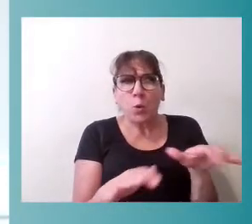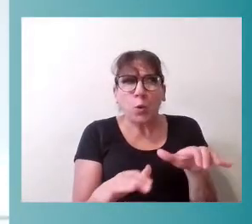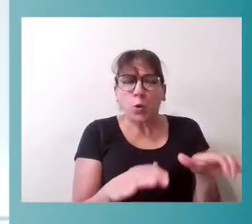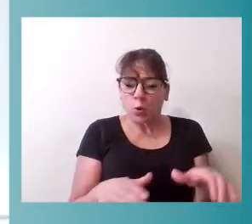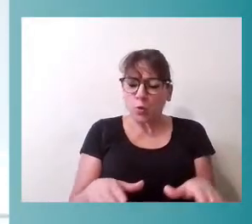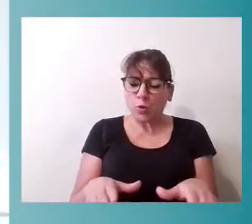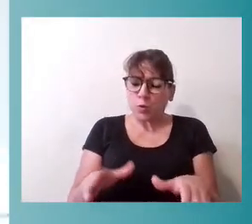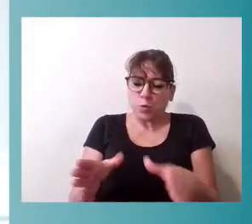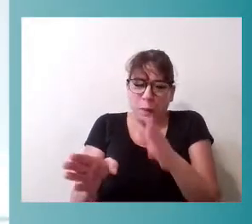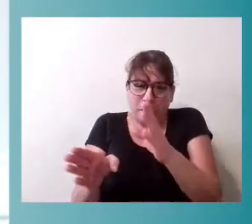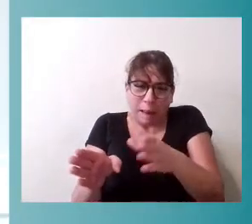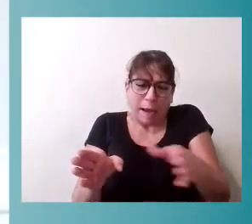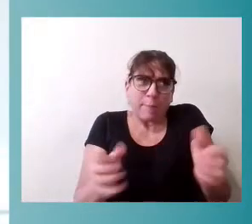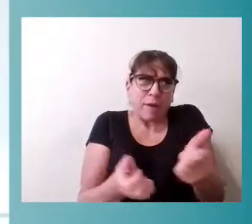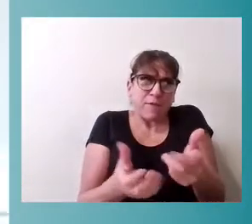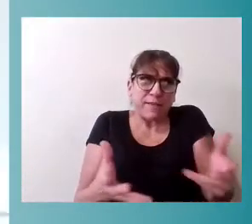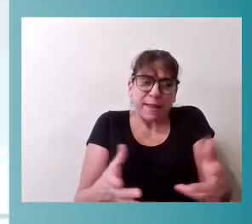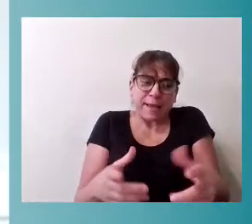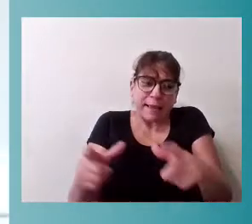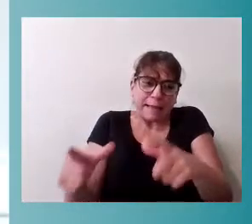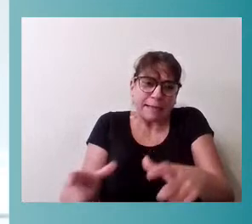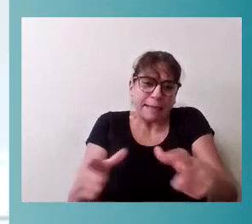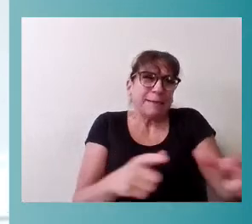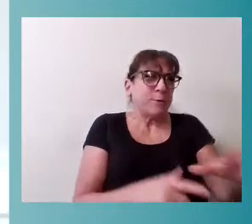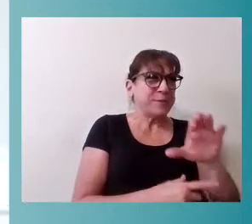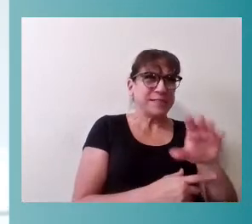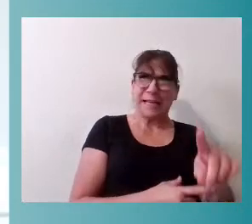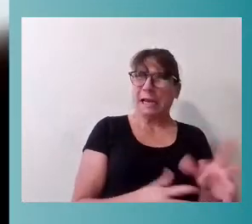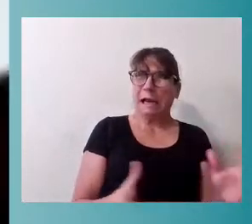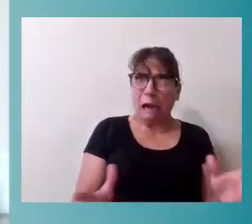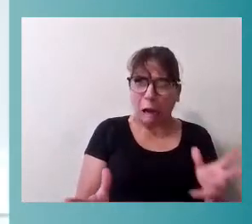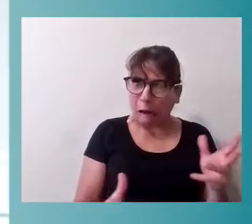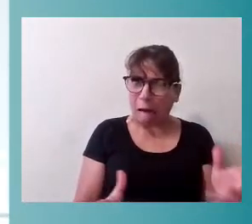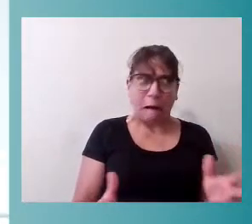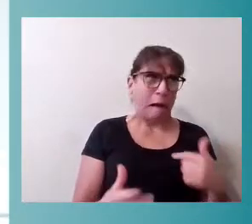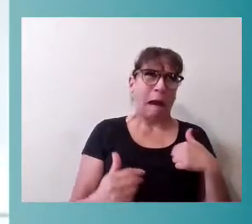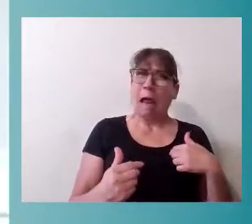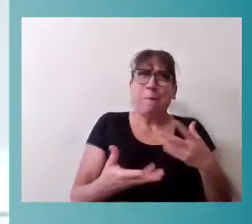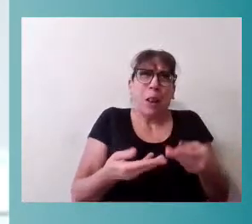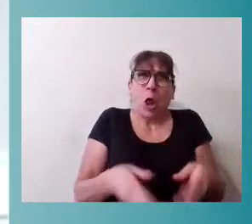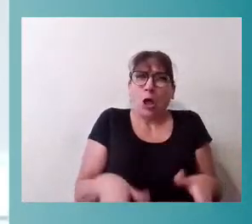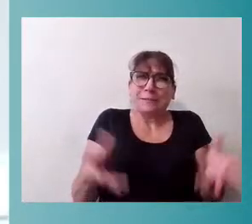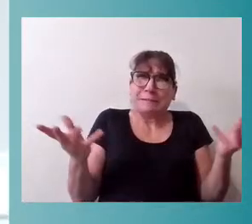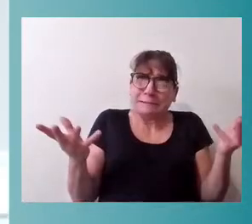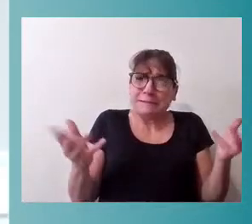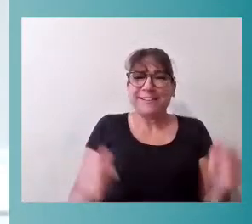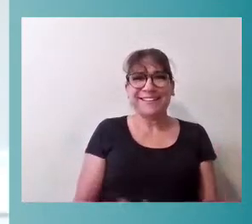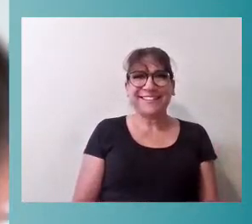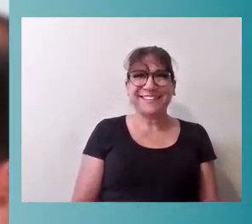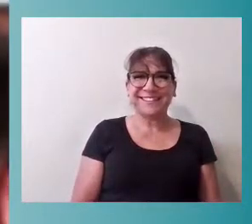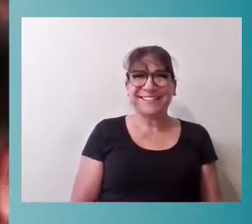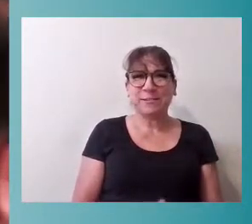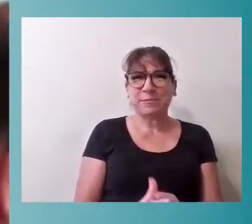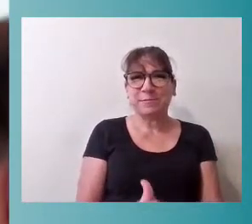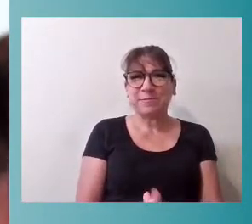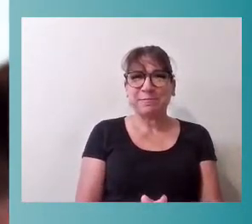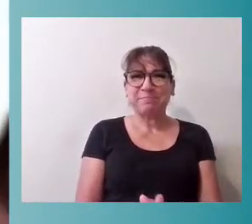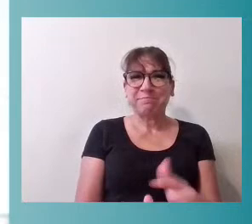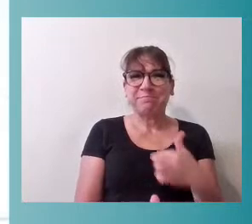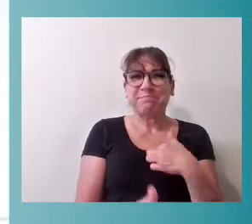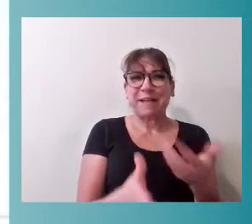things up, on your CD, like I did, completely lost. I